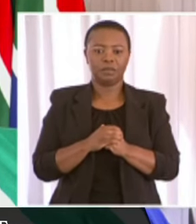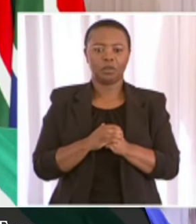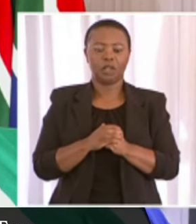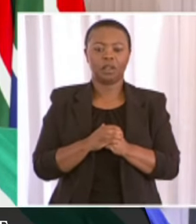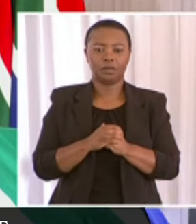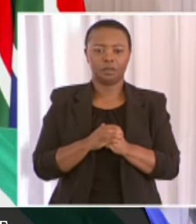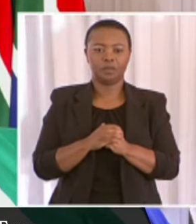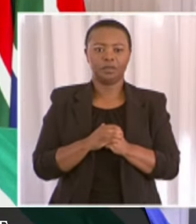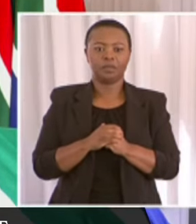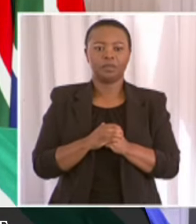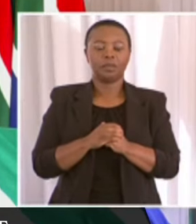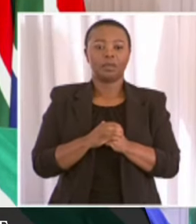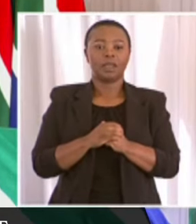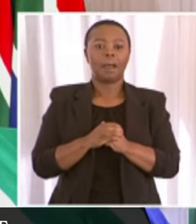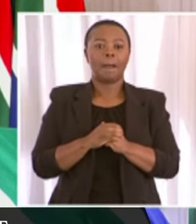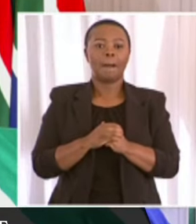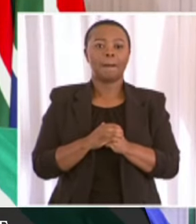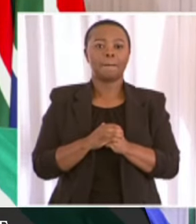Could we also just